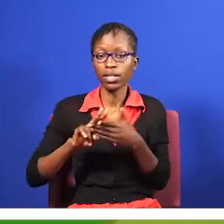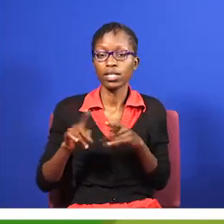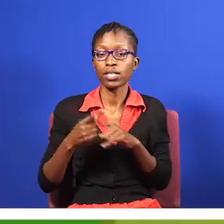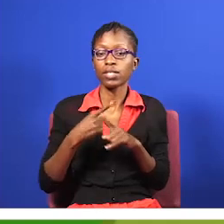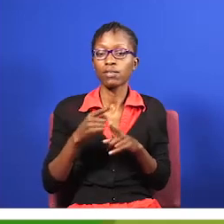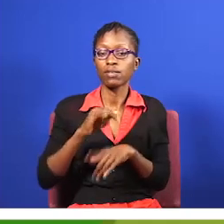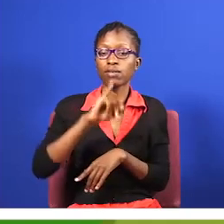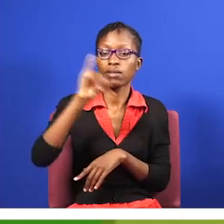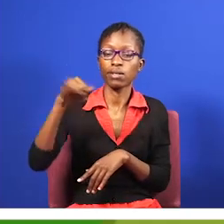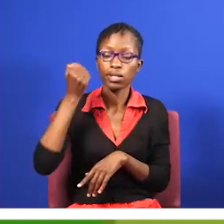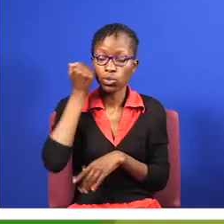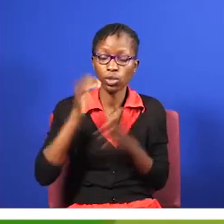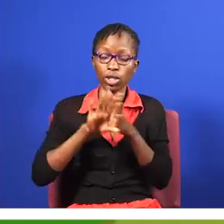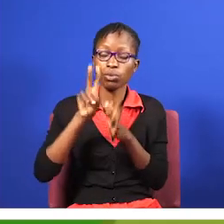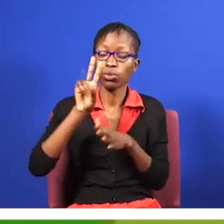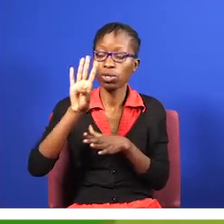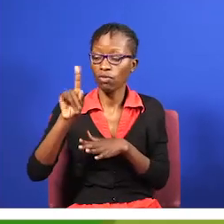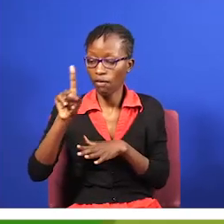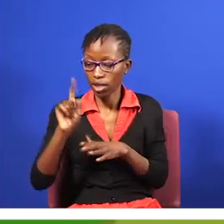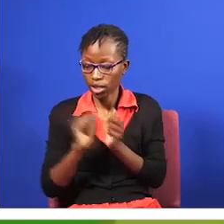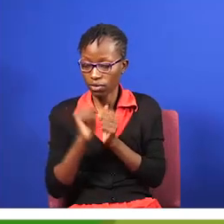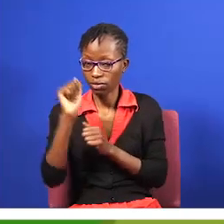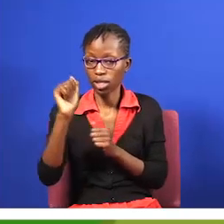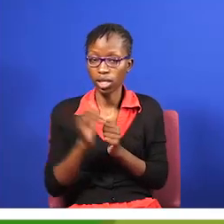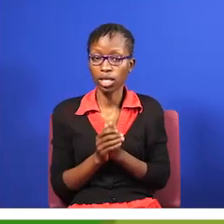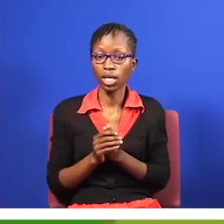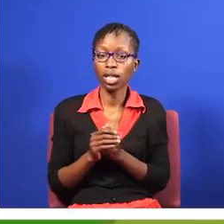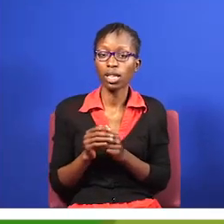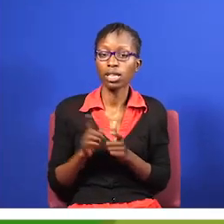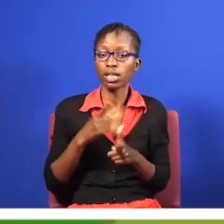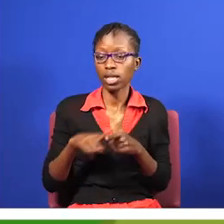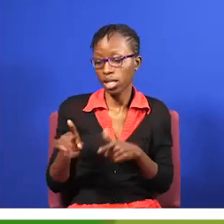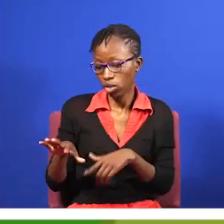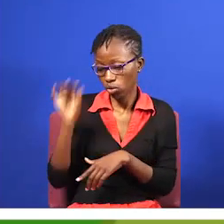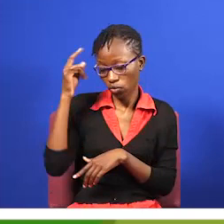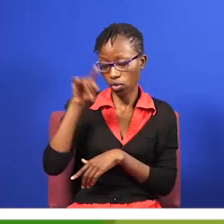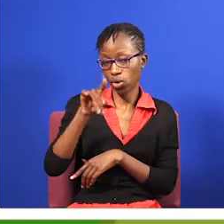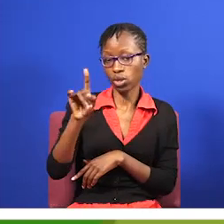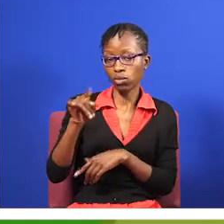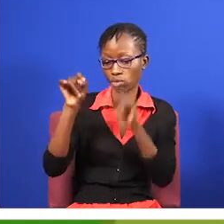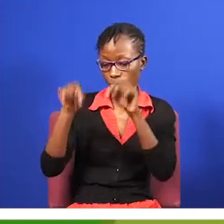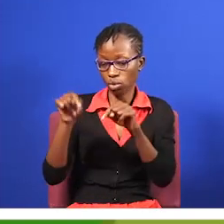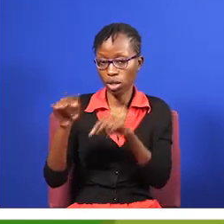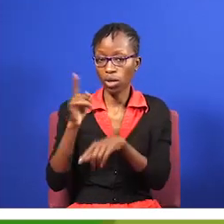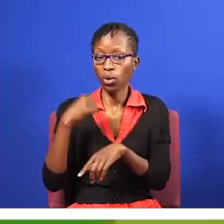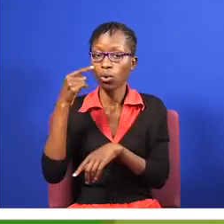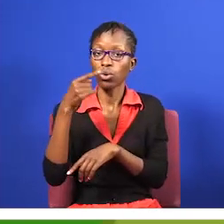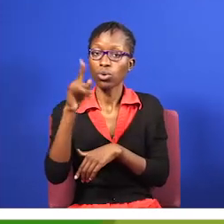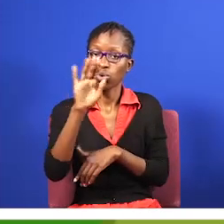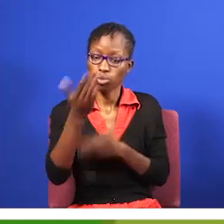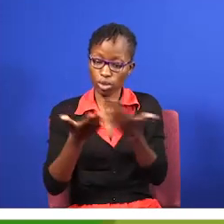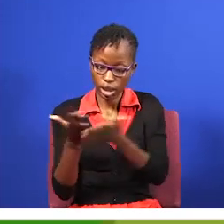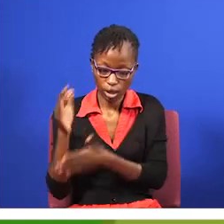And it comes from Joshua 24, verse 15. Then choose for yourself this day whom